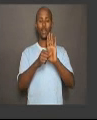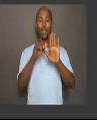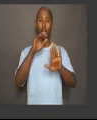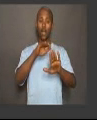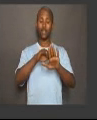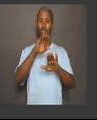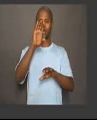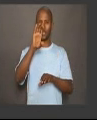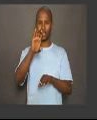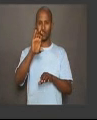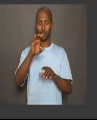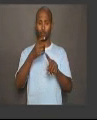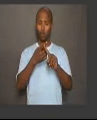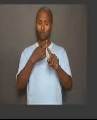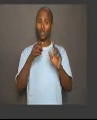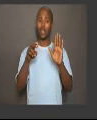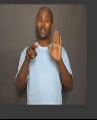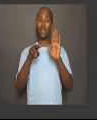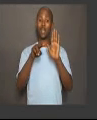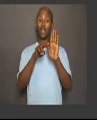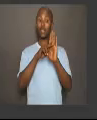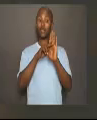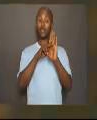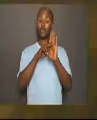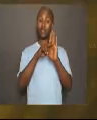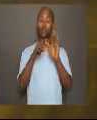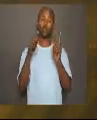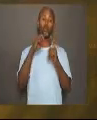C from negative to positive.